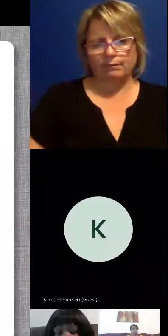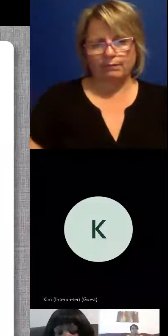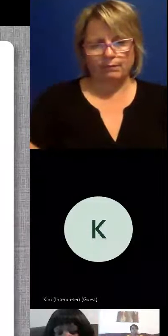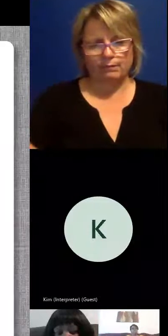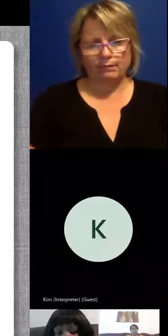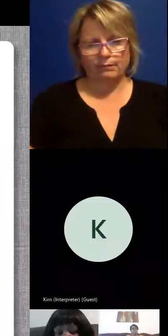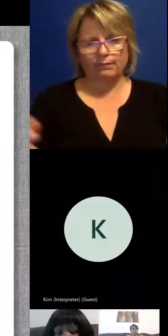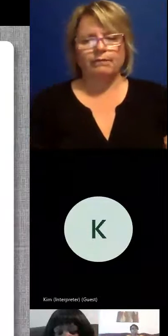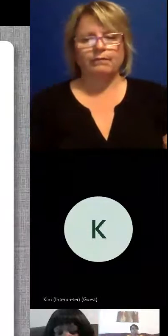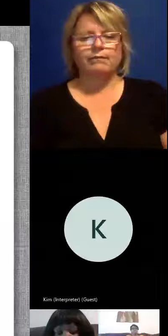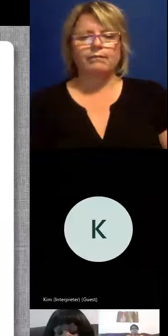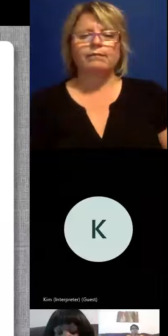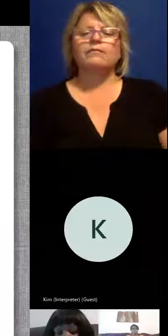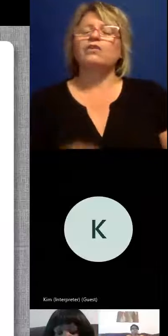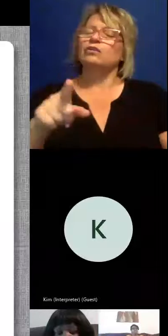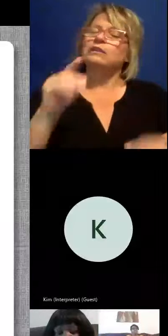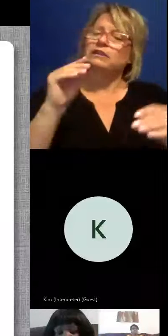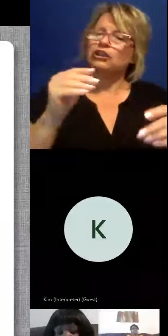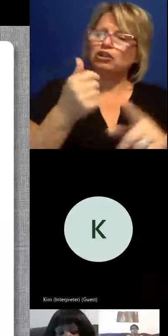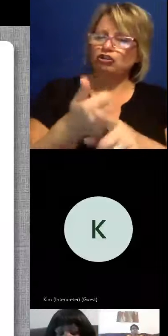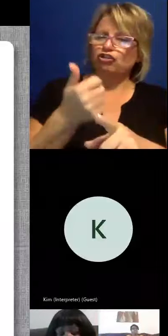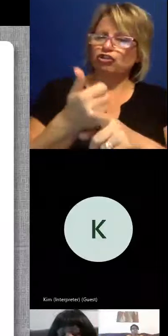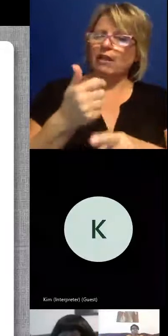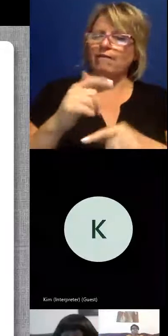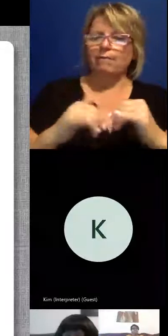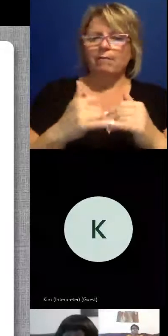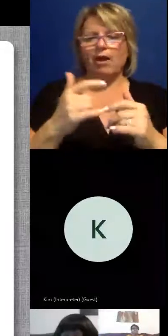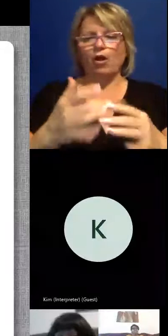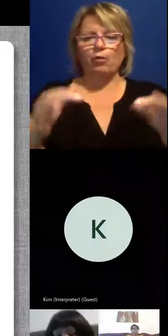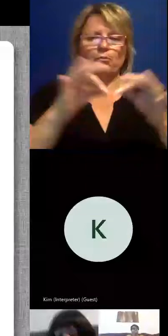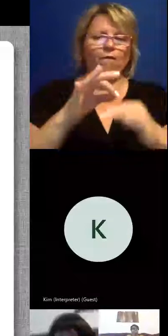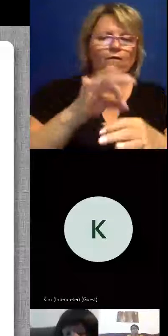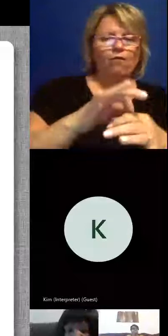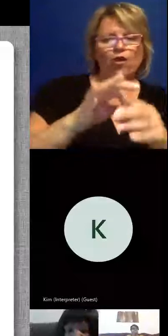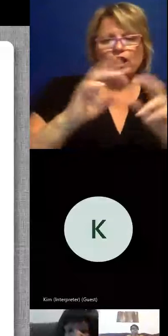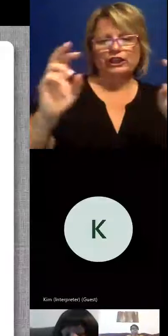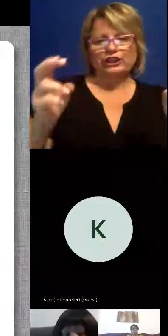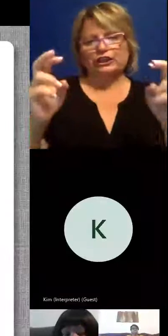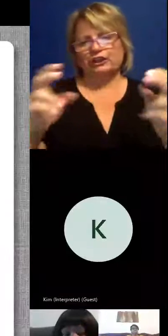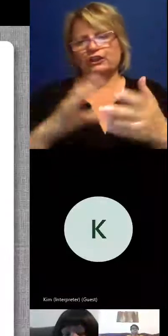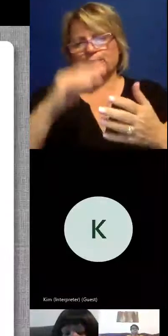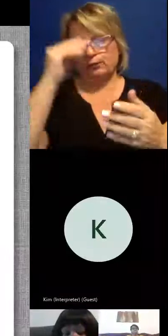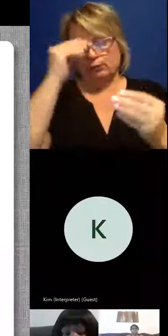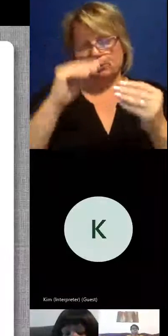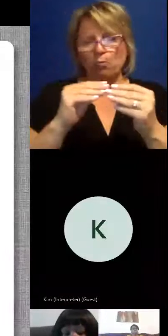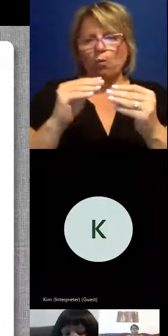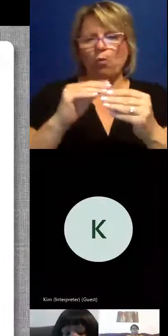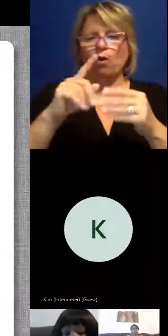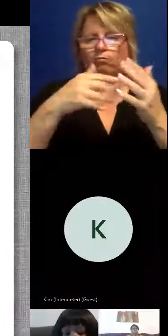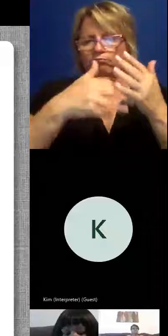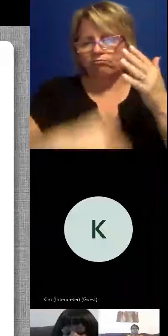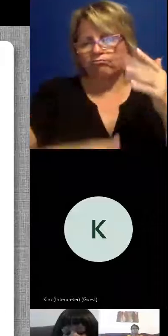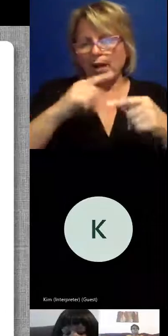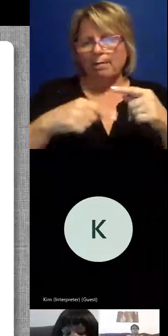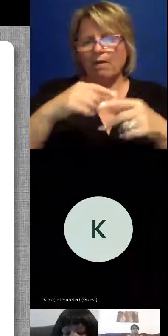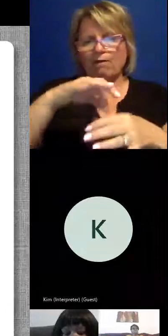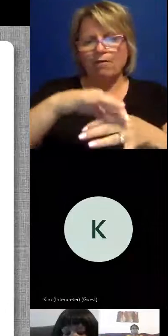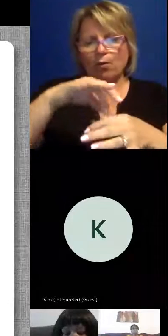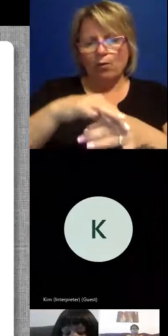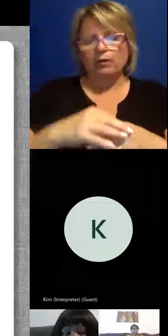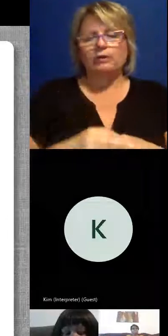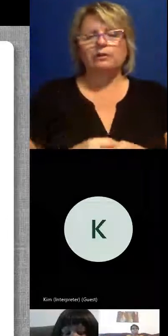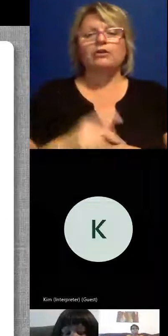www.lwvmi.org. You can educate yourself about important voting issues and learn more about voting.